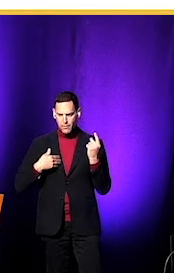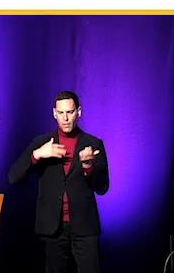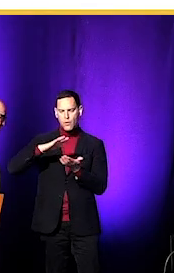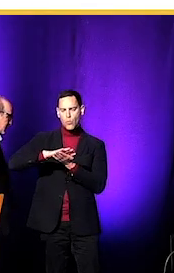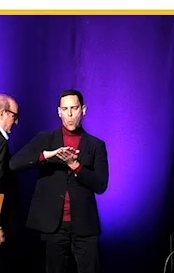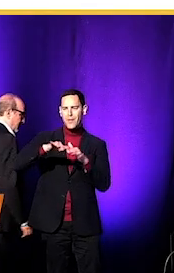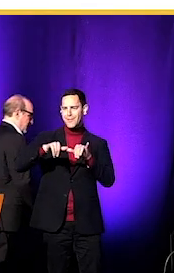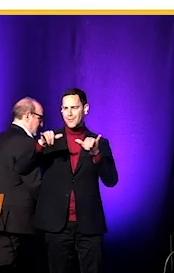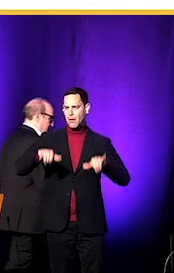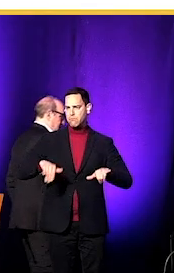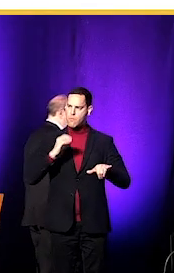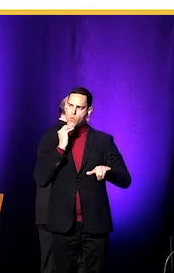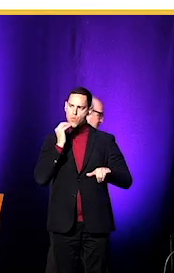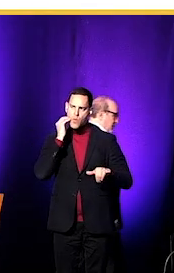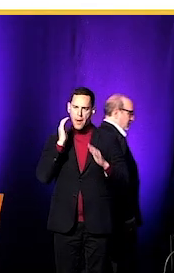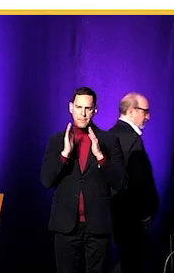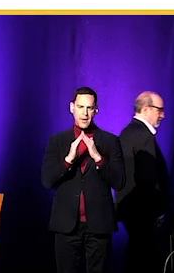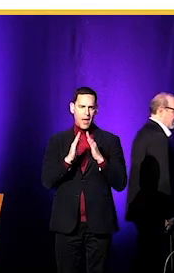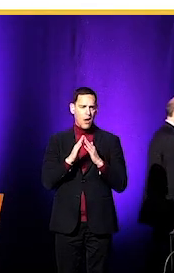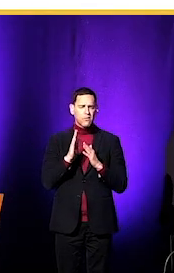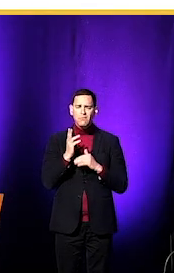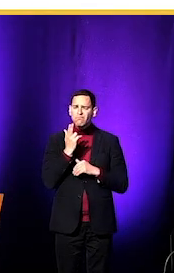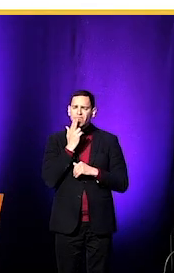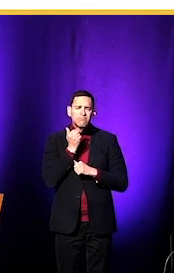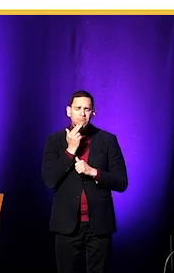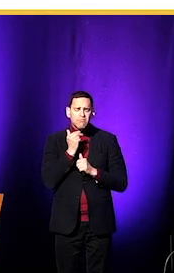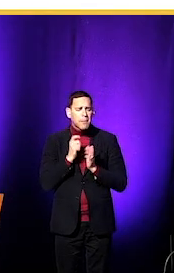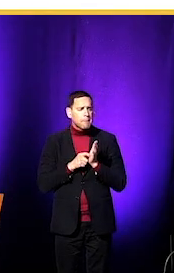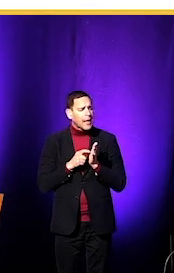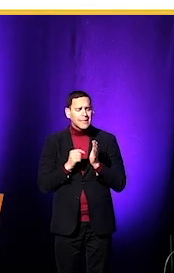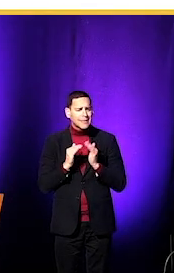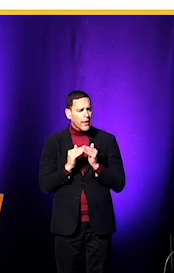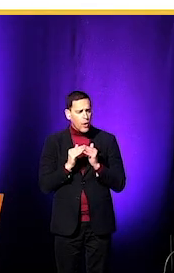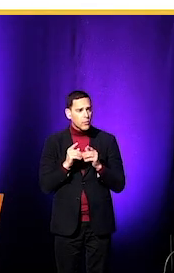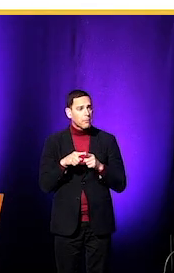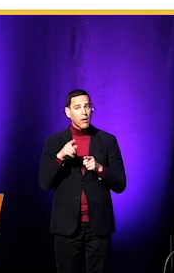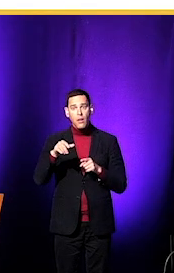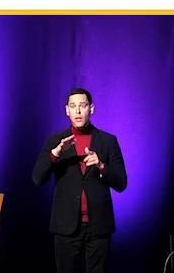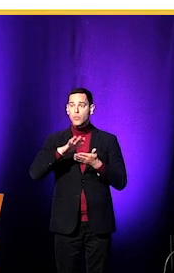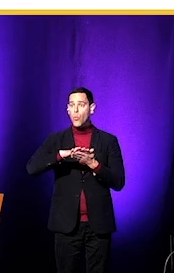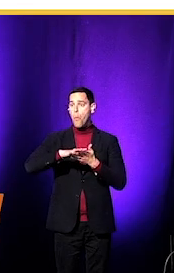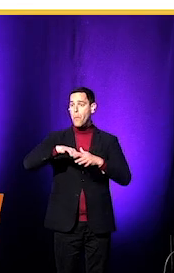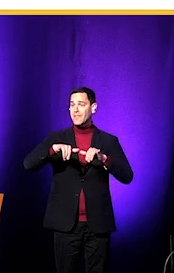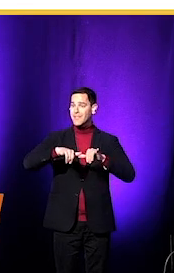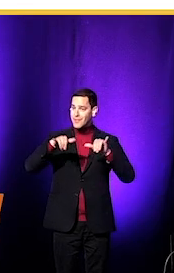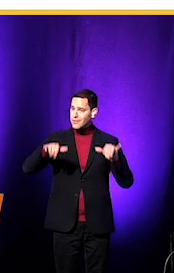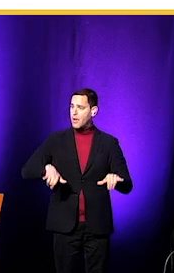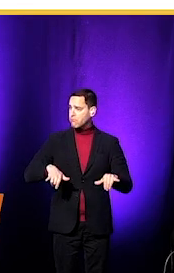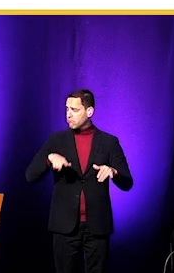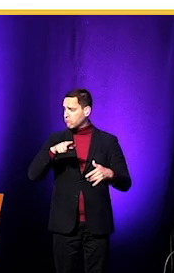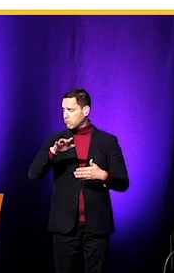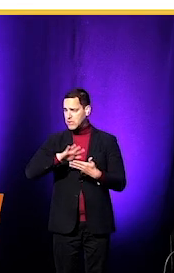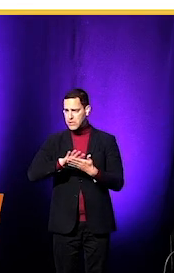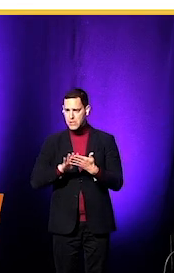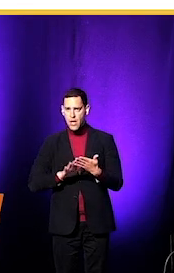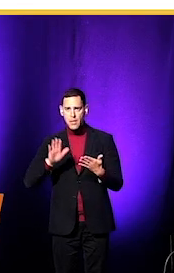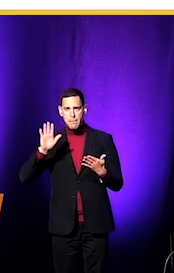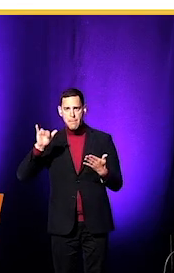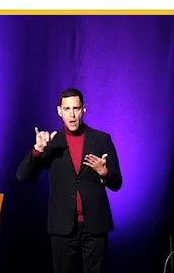hometown, this little mining town, was actually designed by, oh my God, it just went